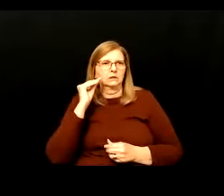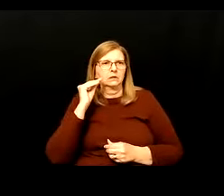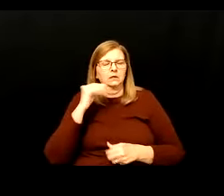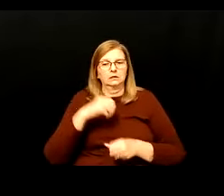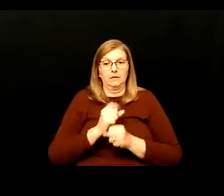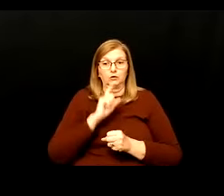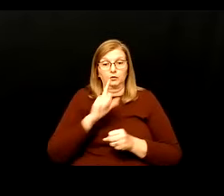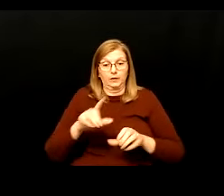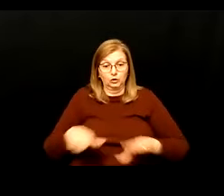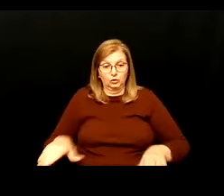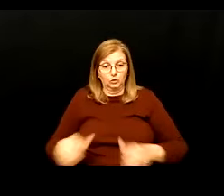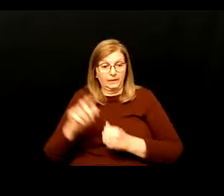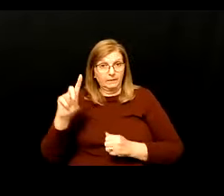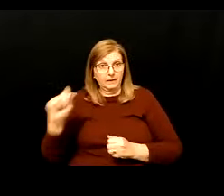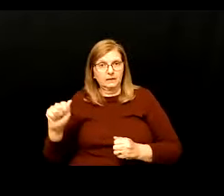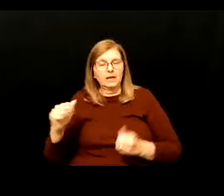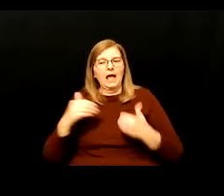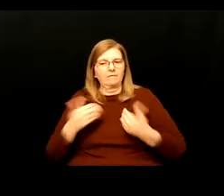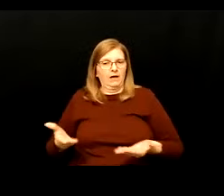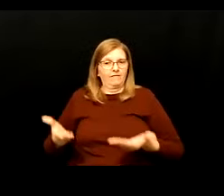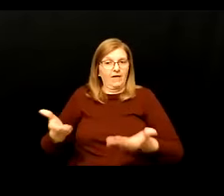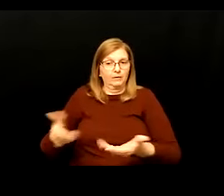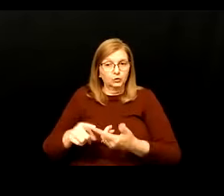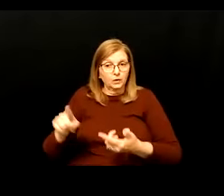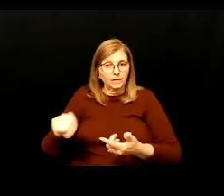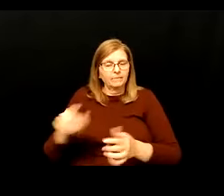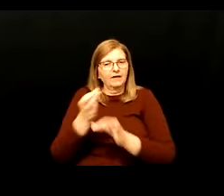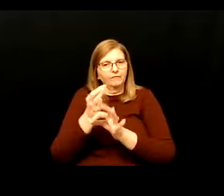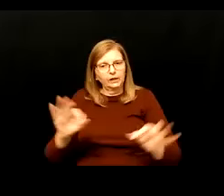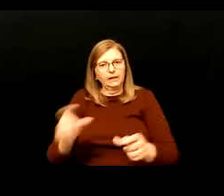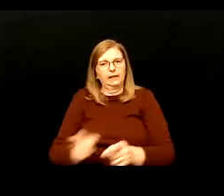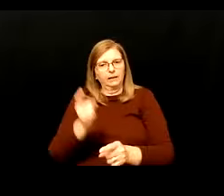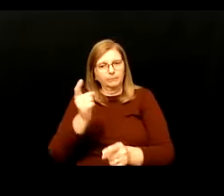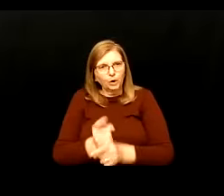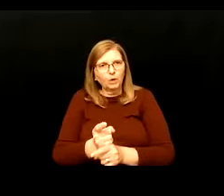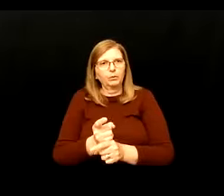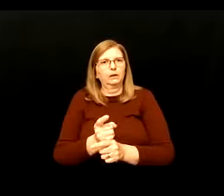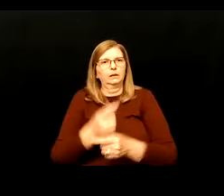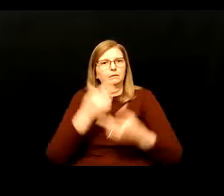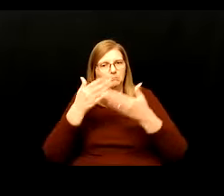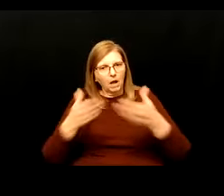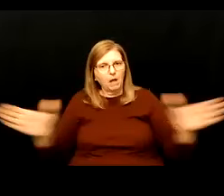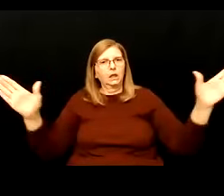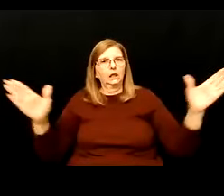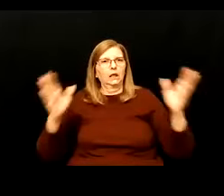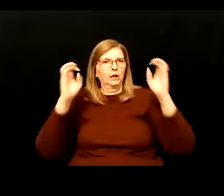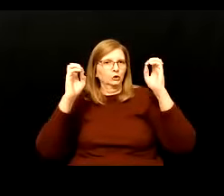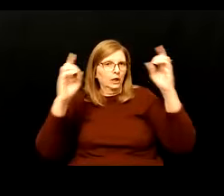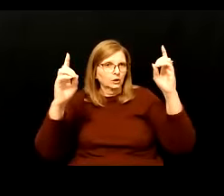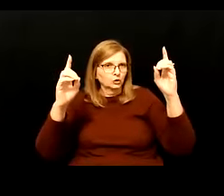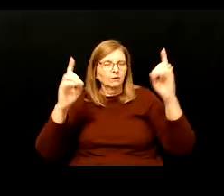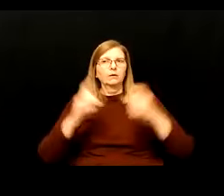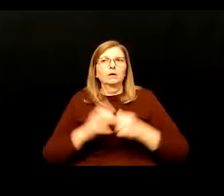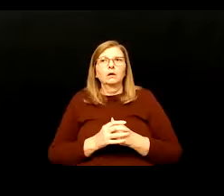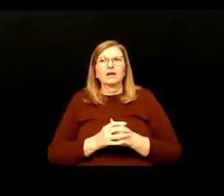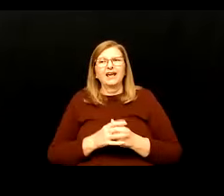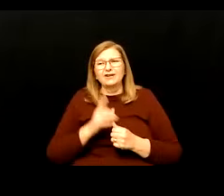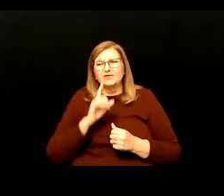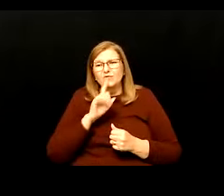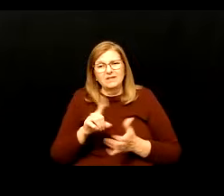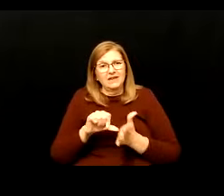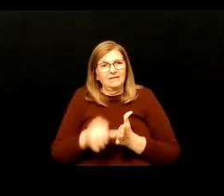of, to make sure that children with disabilities have available to them that free and appropriate public education. And it